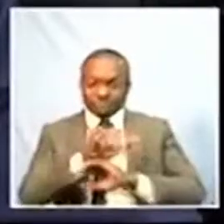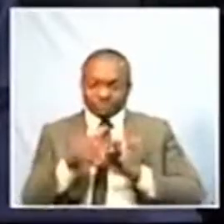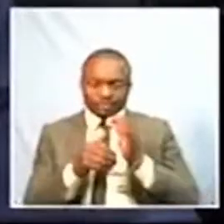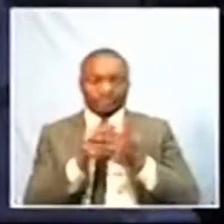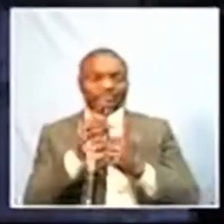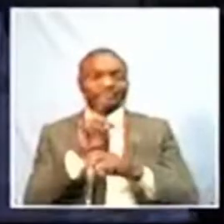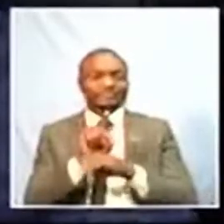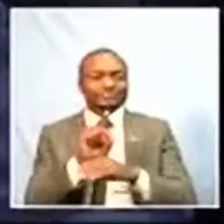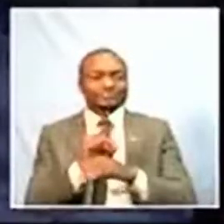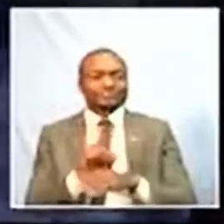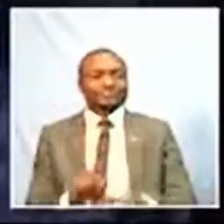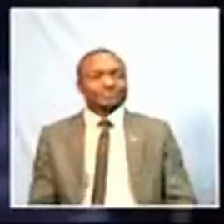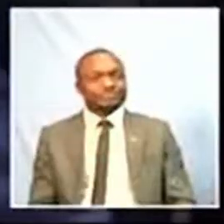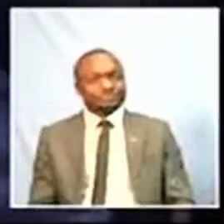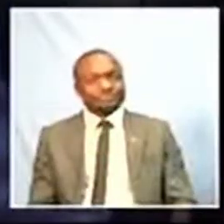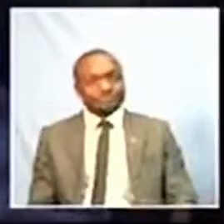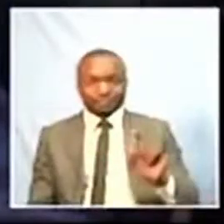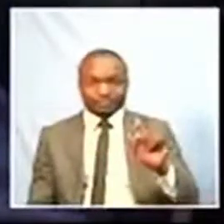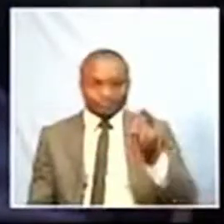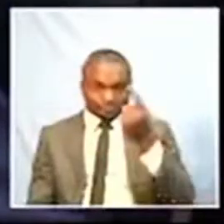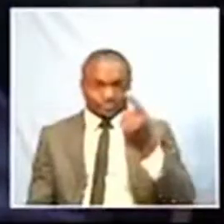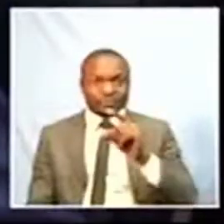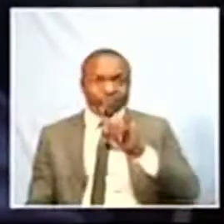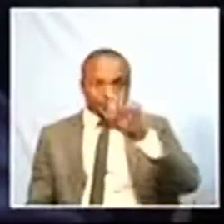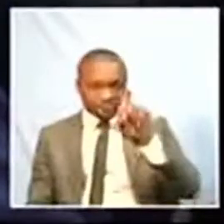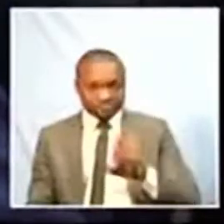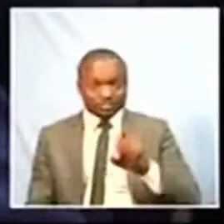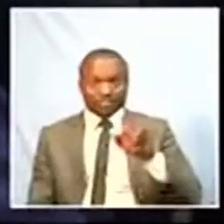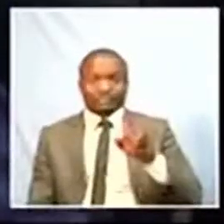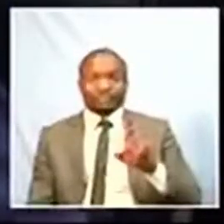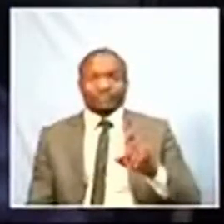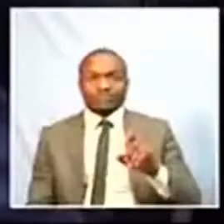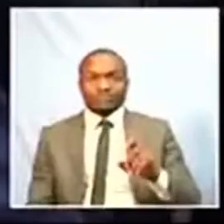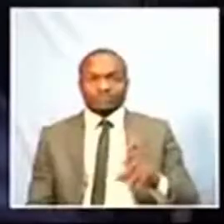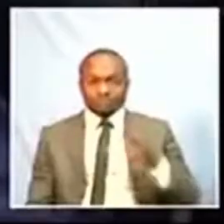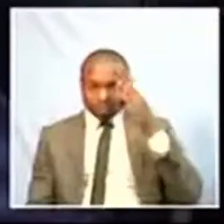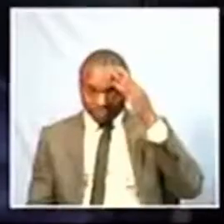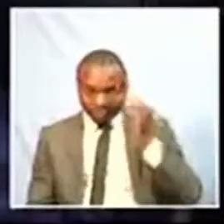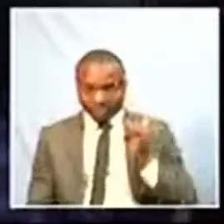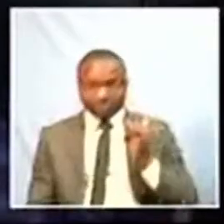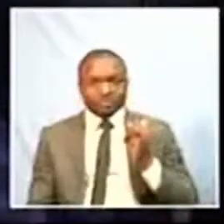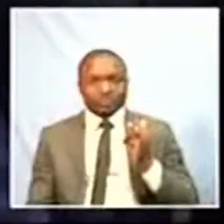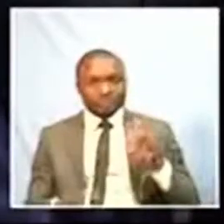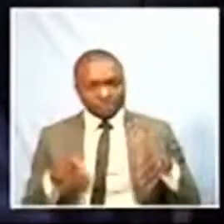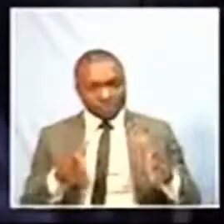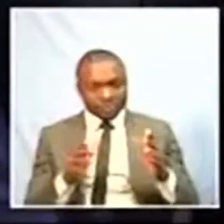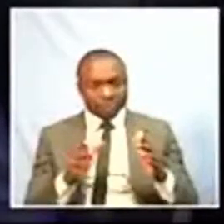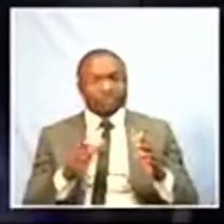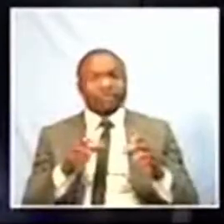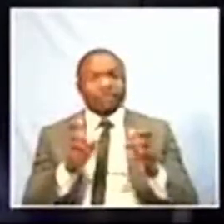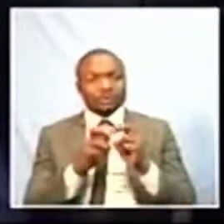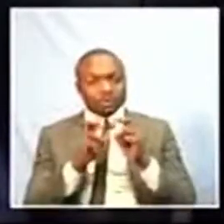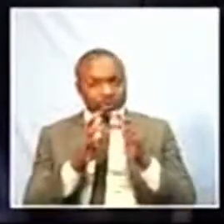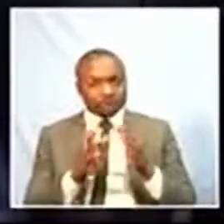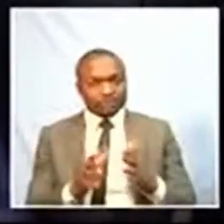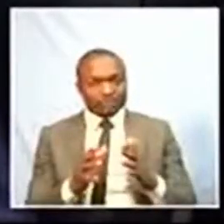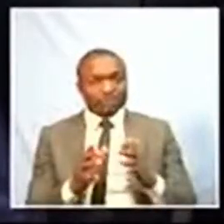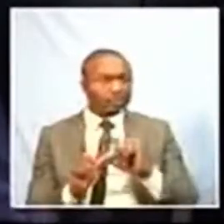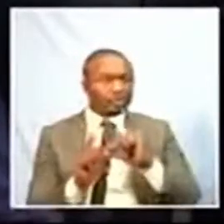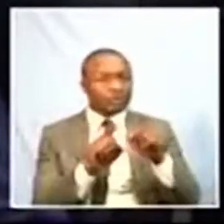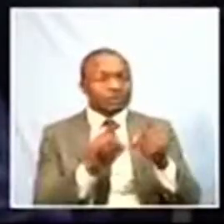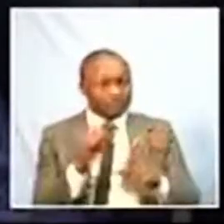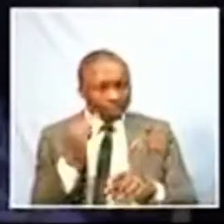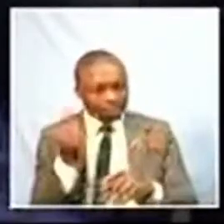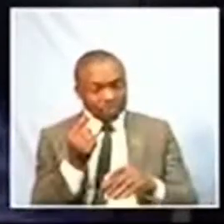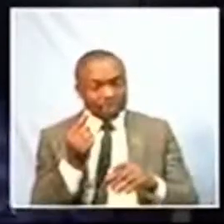My first question, why should we implement or allow a contractor to go around without it? Because even when you are understaffed, you